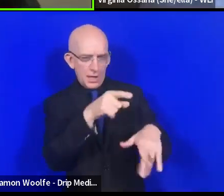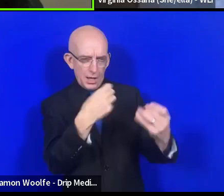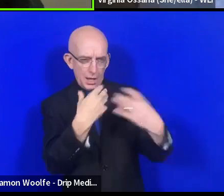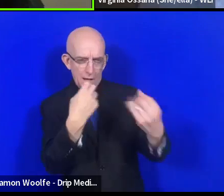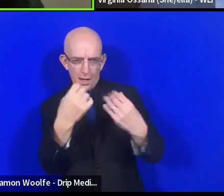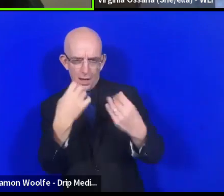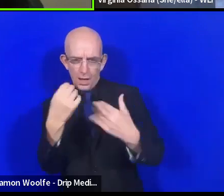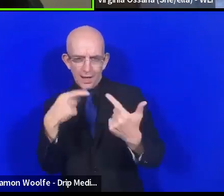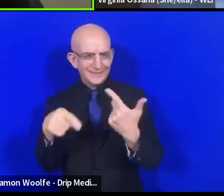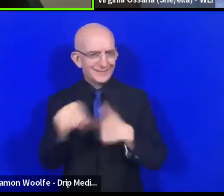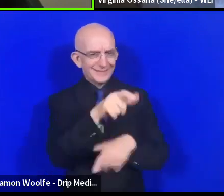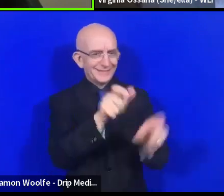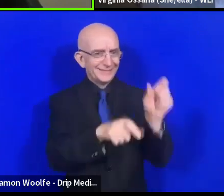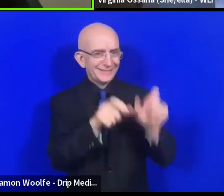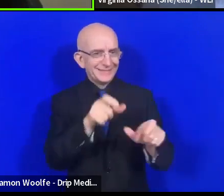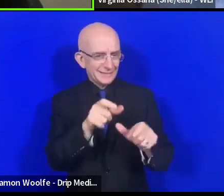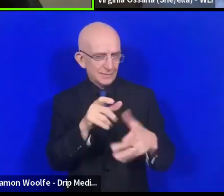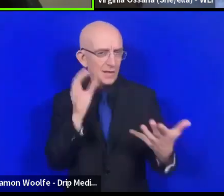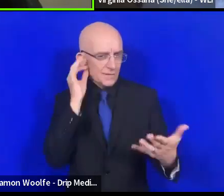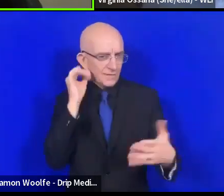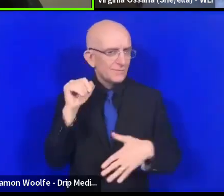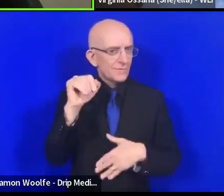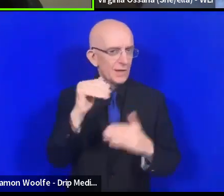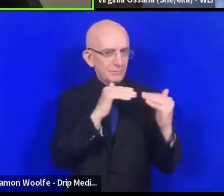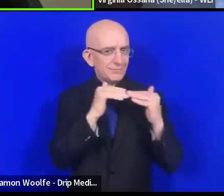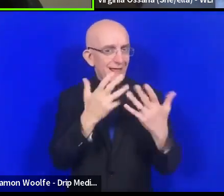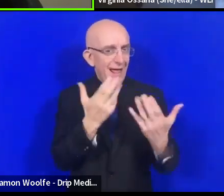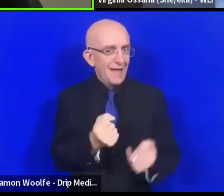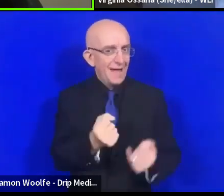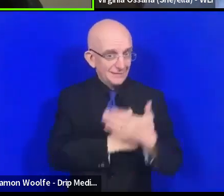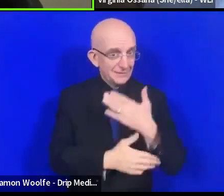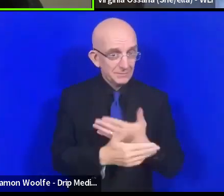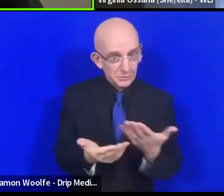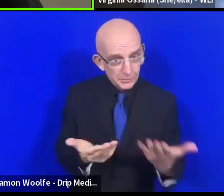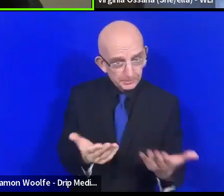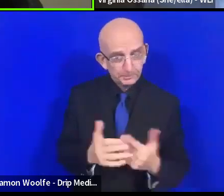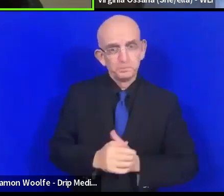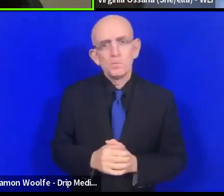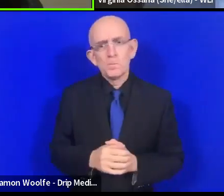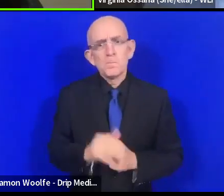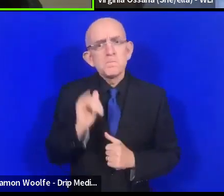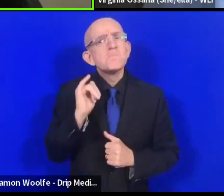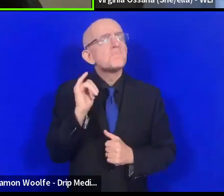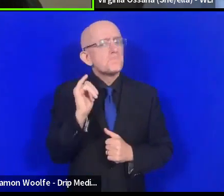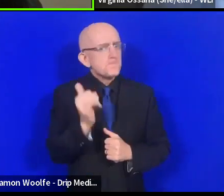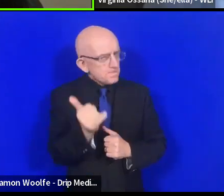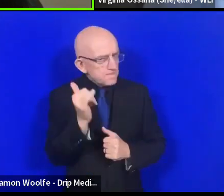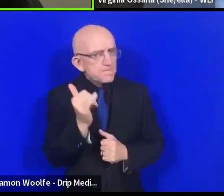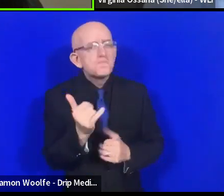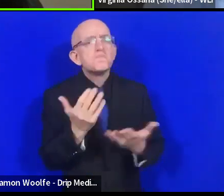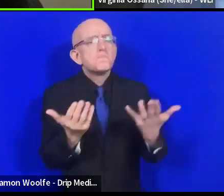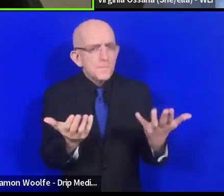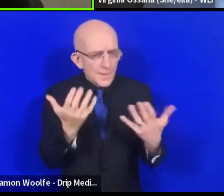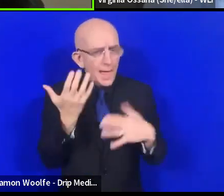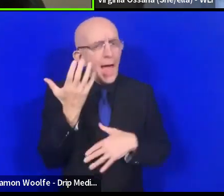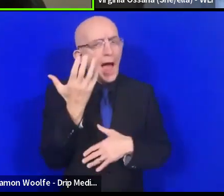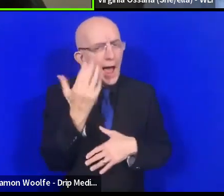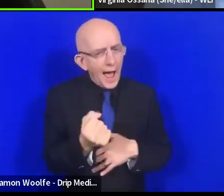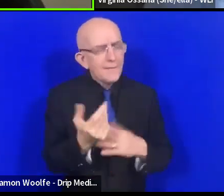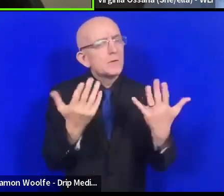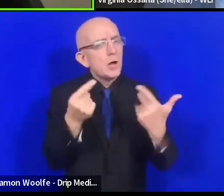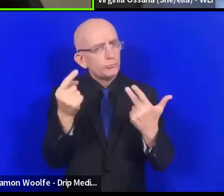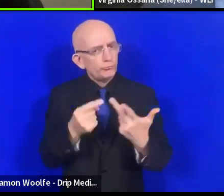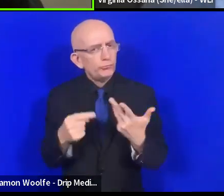Yeah, I think that there's so much that we're proud of and so much that we learned, but there's always going to be room for improvement. There always are going to